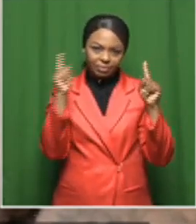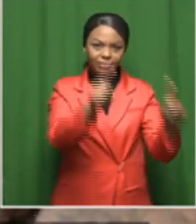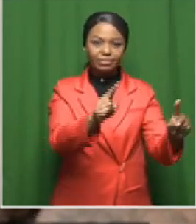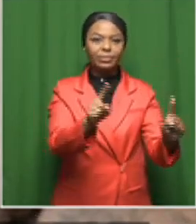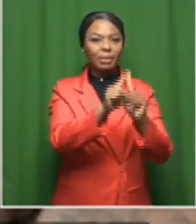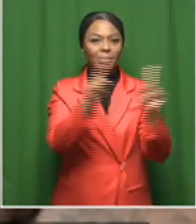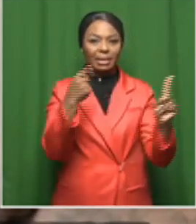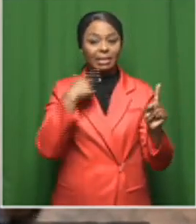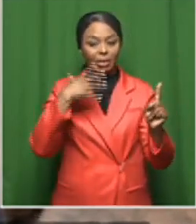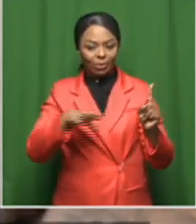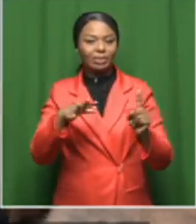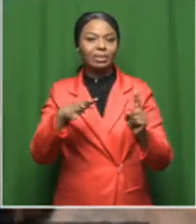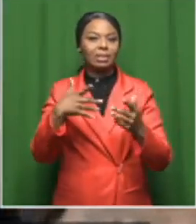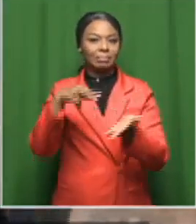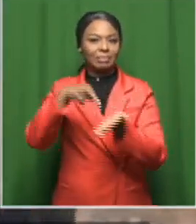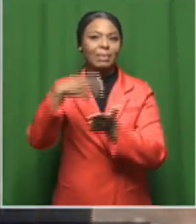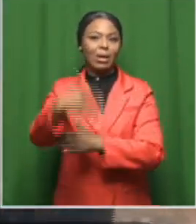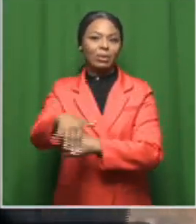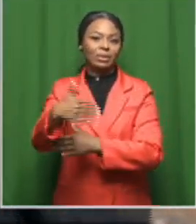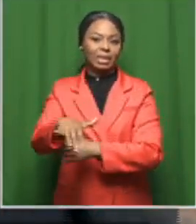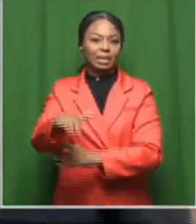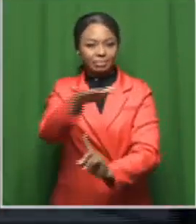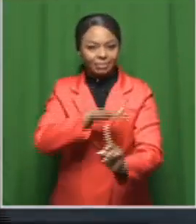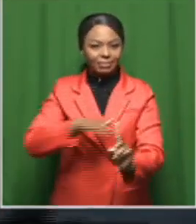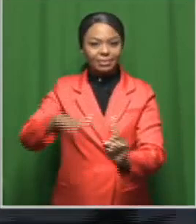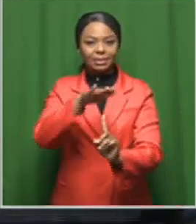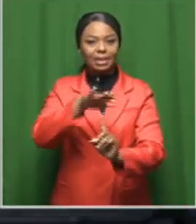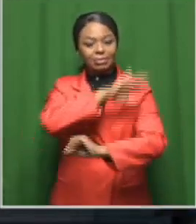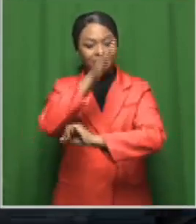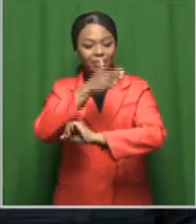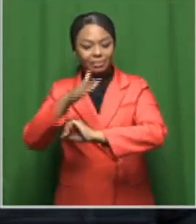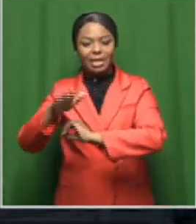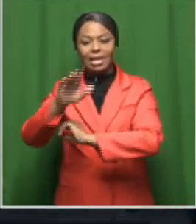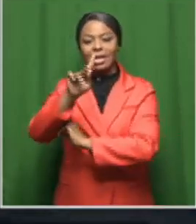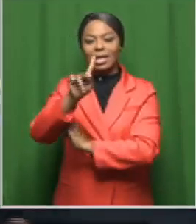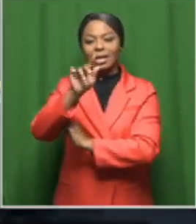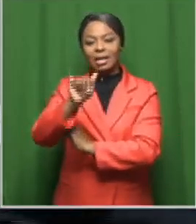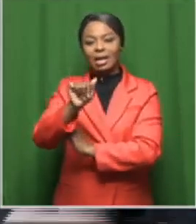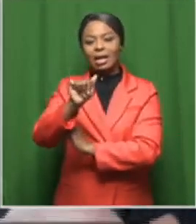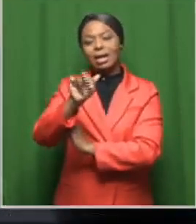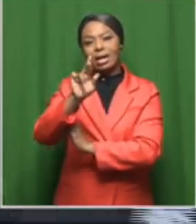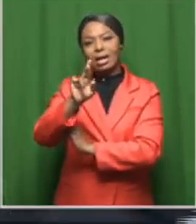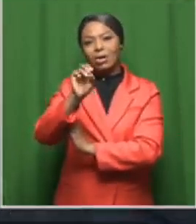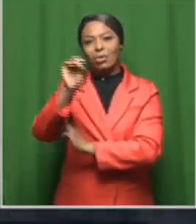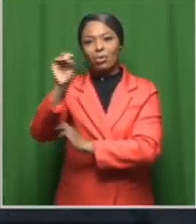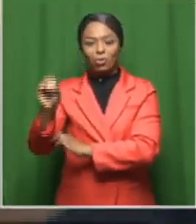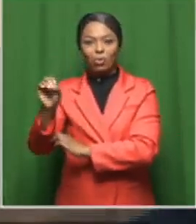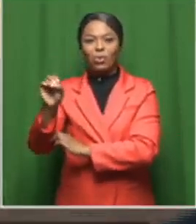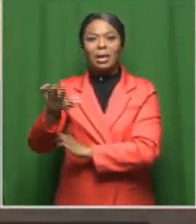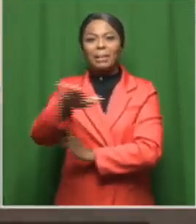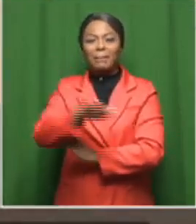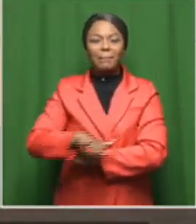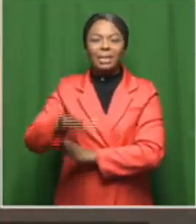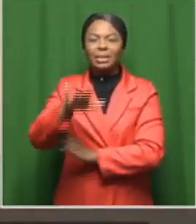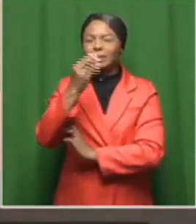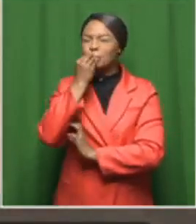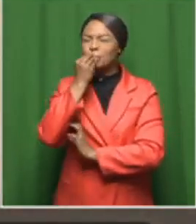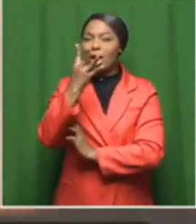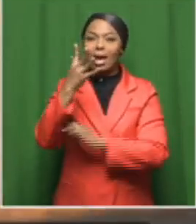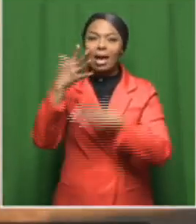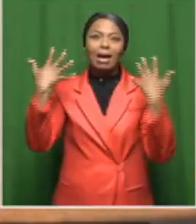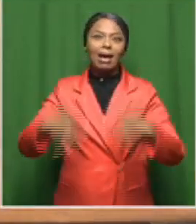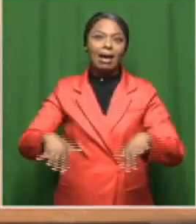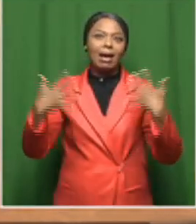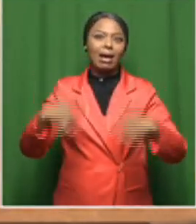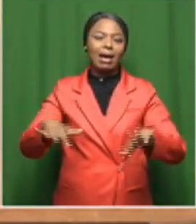to be outside in the Karoo because this is the one of the most unique venues in the world. It's